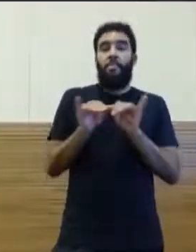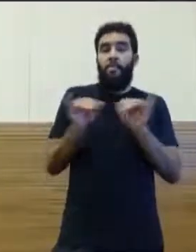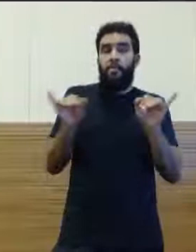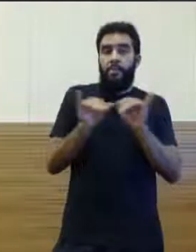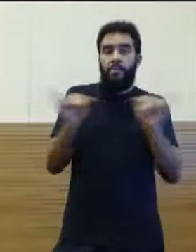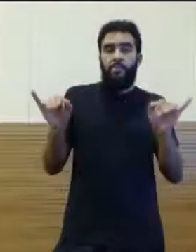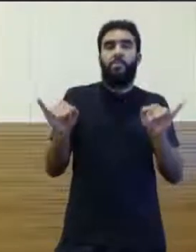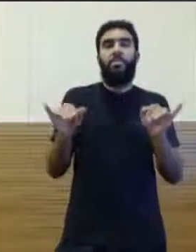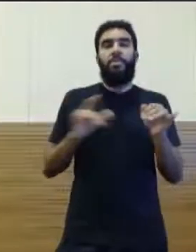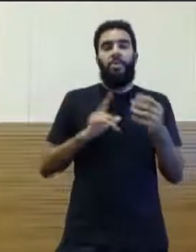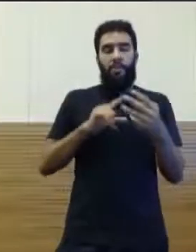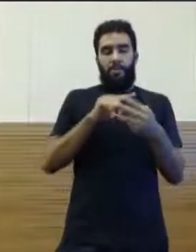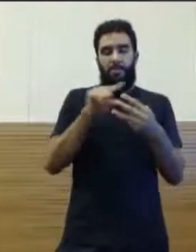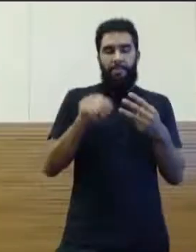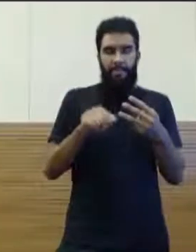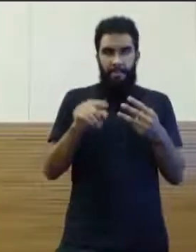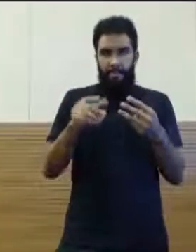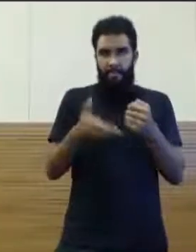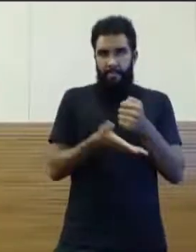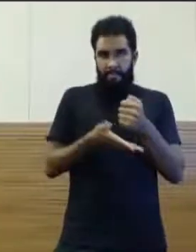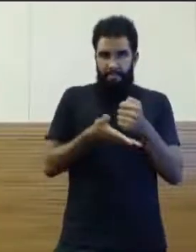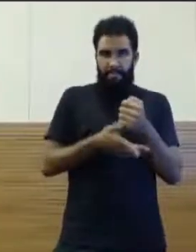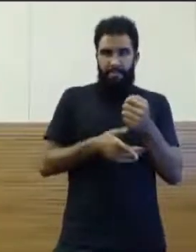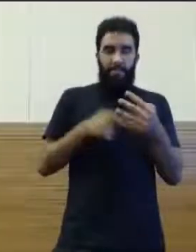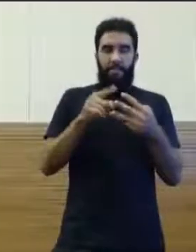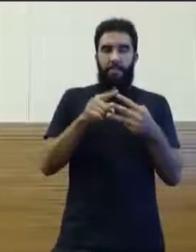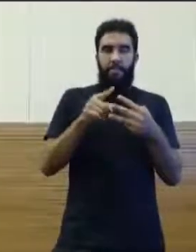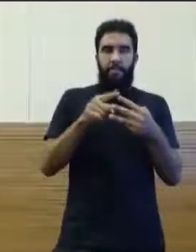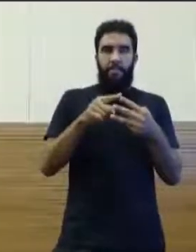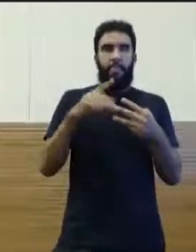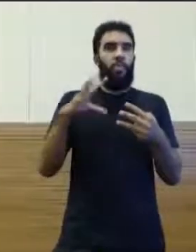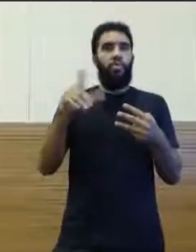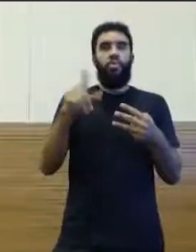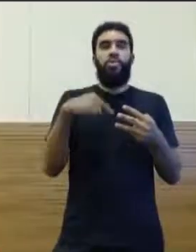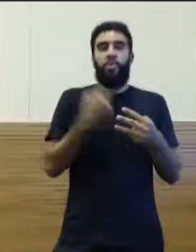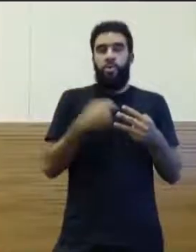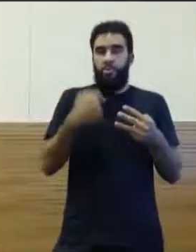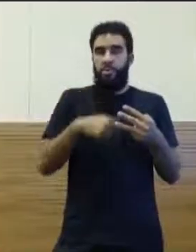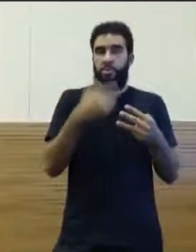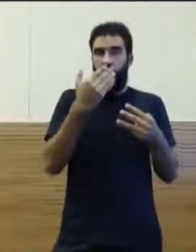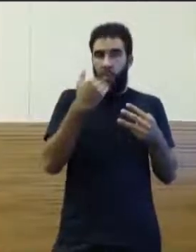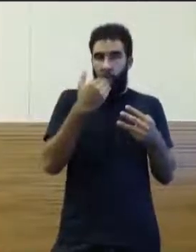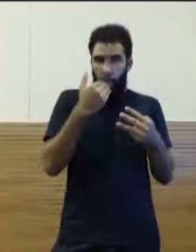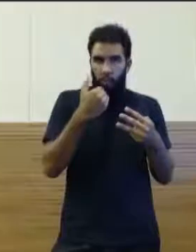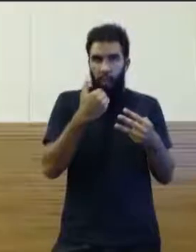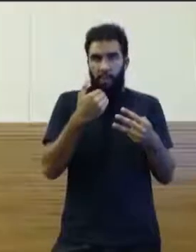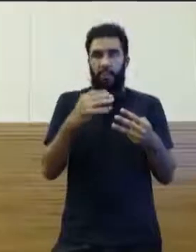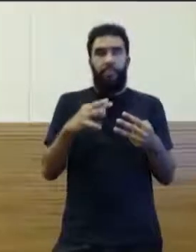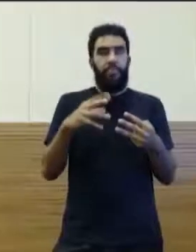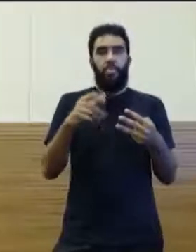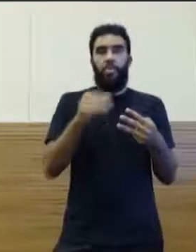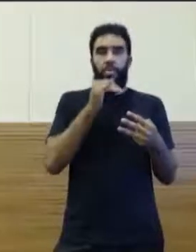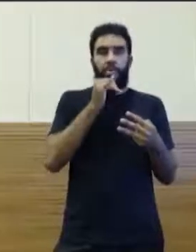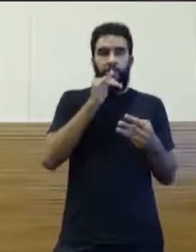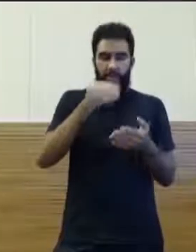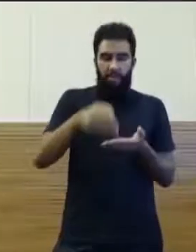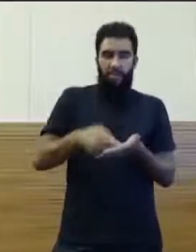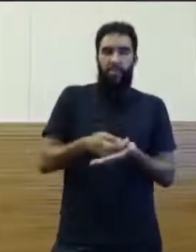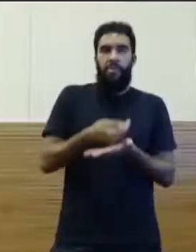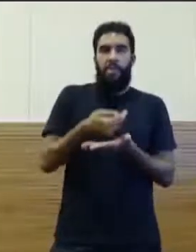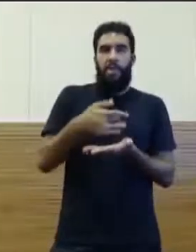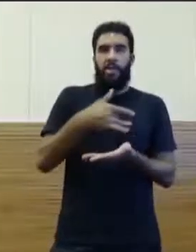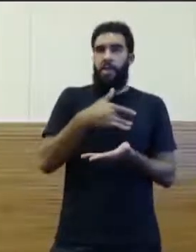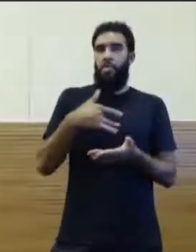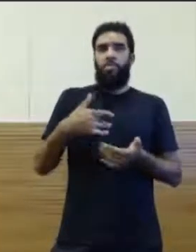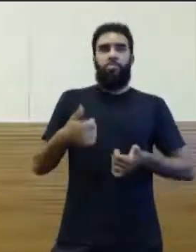Ecuador? We identified in 3 components. First is everything we should consume, everything